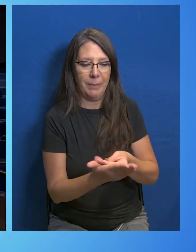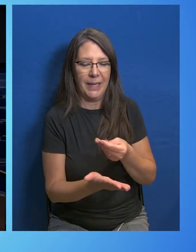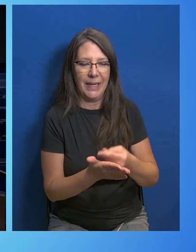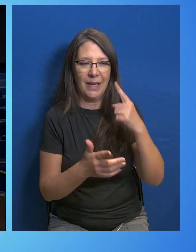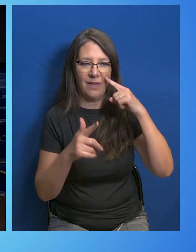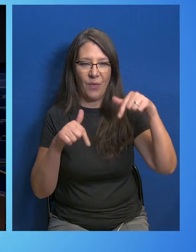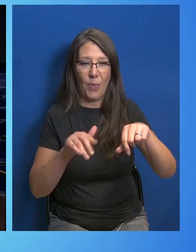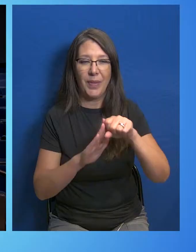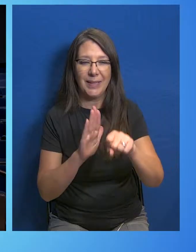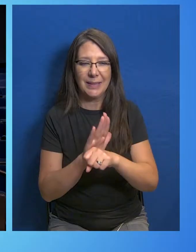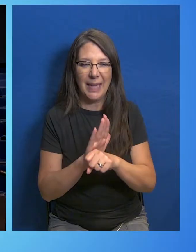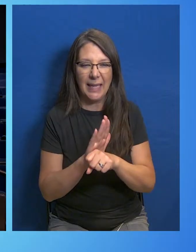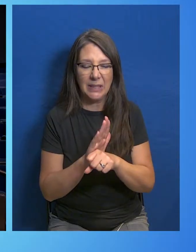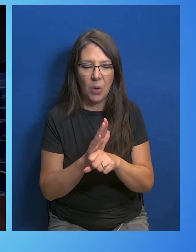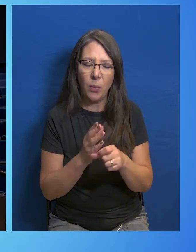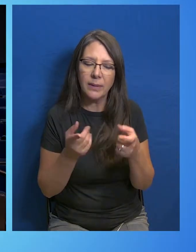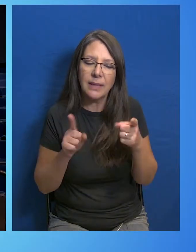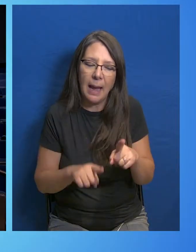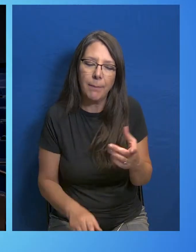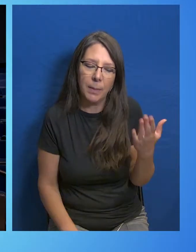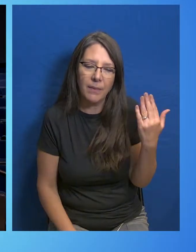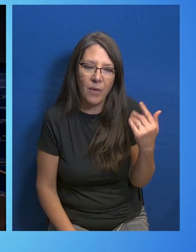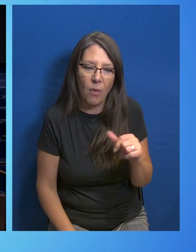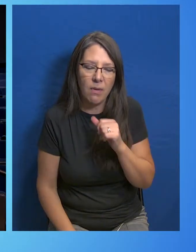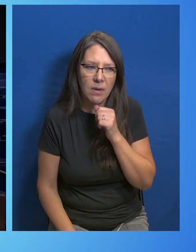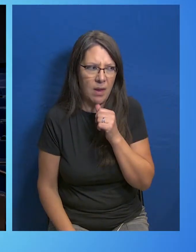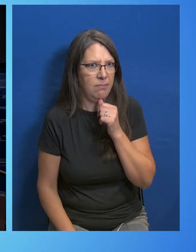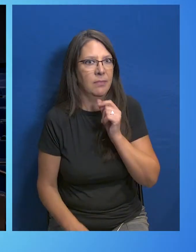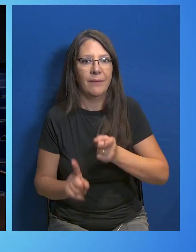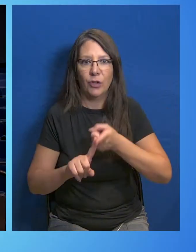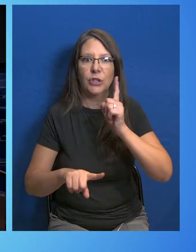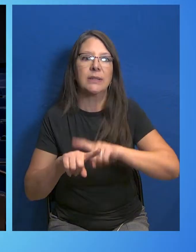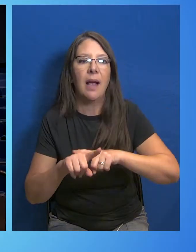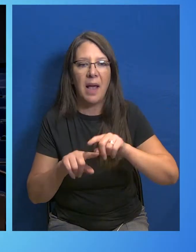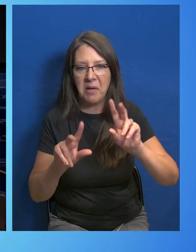So it's not unheard of. Yeah, thank you.